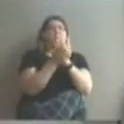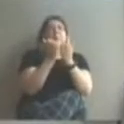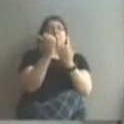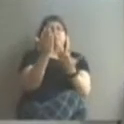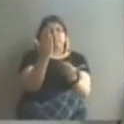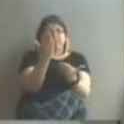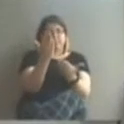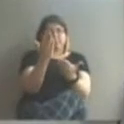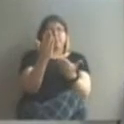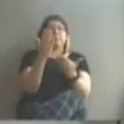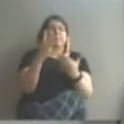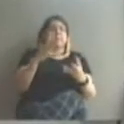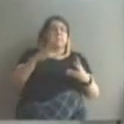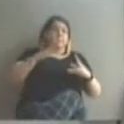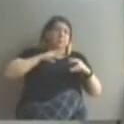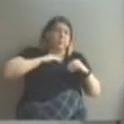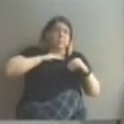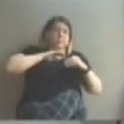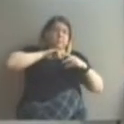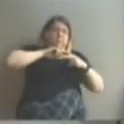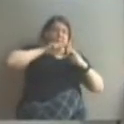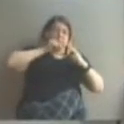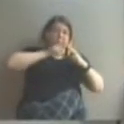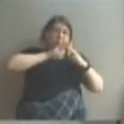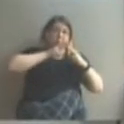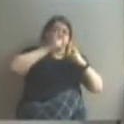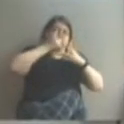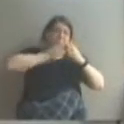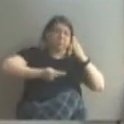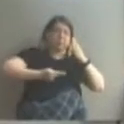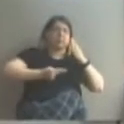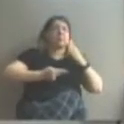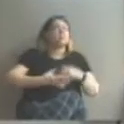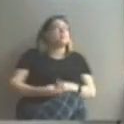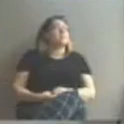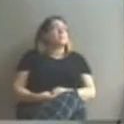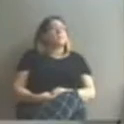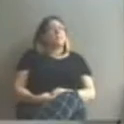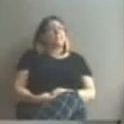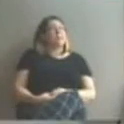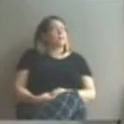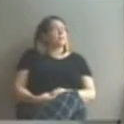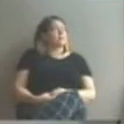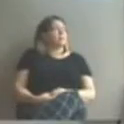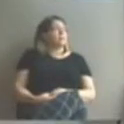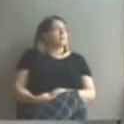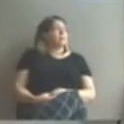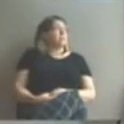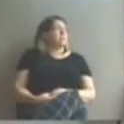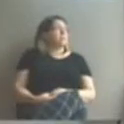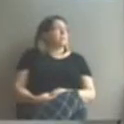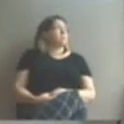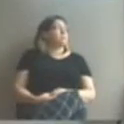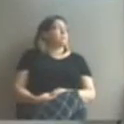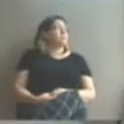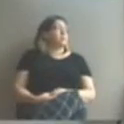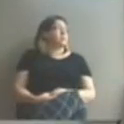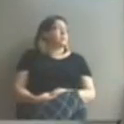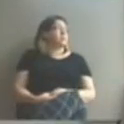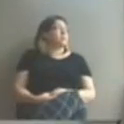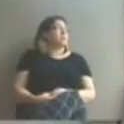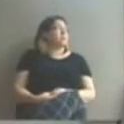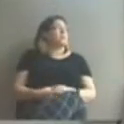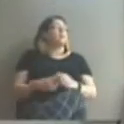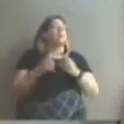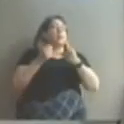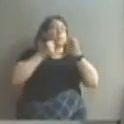the amended motion that has already been motioned and seconded. So unless there's any further discussion. Okay. So. Call for a vote.